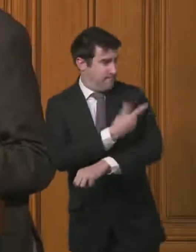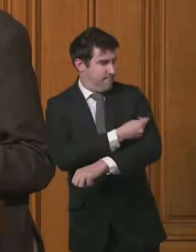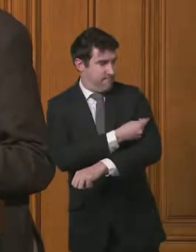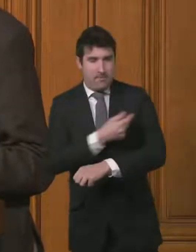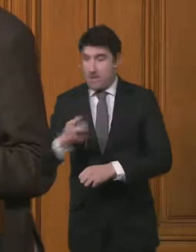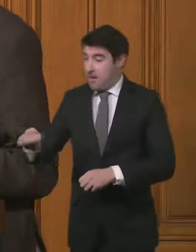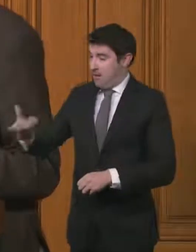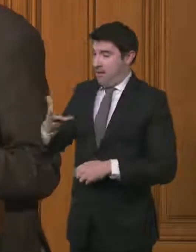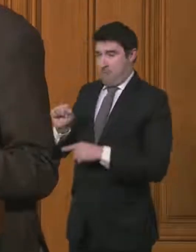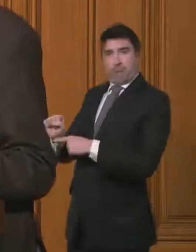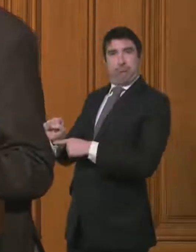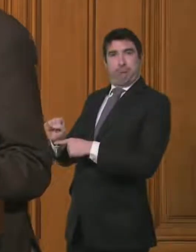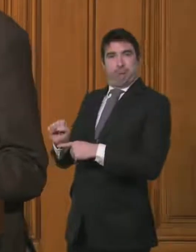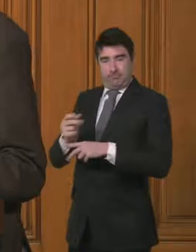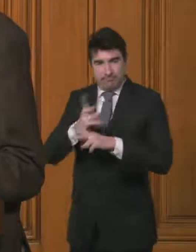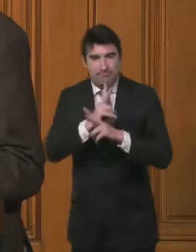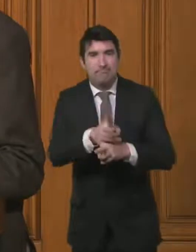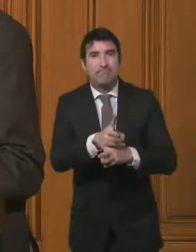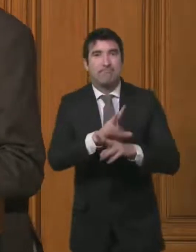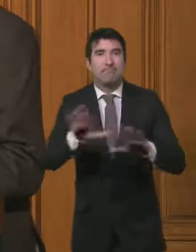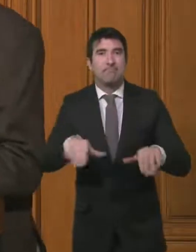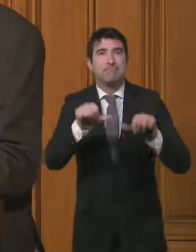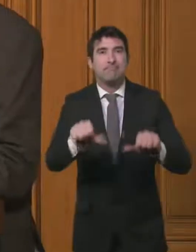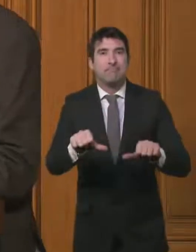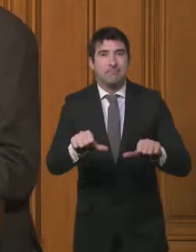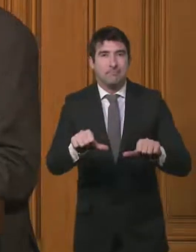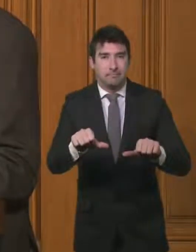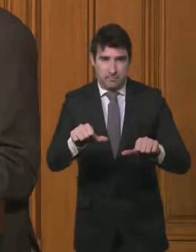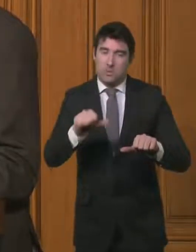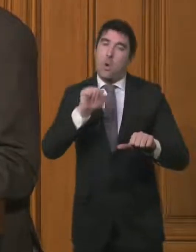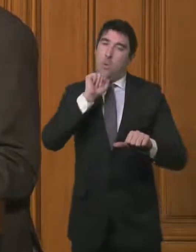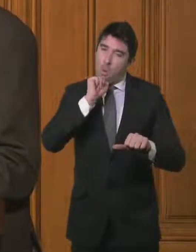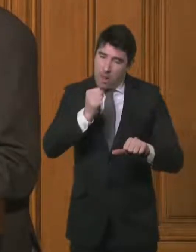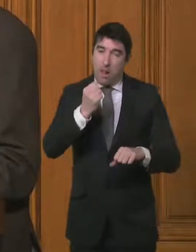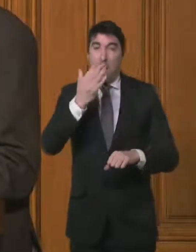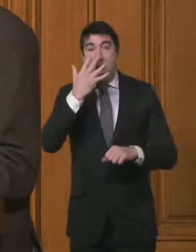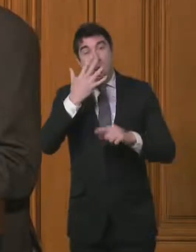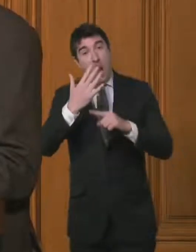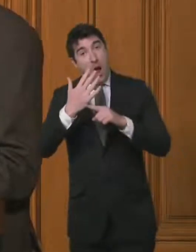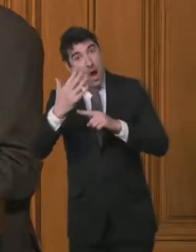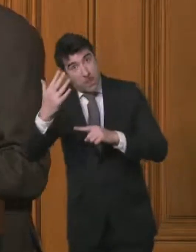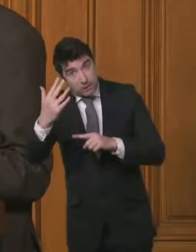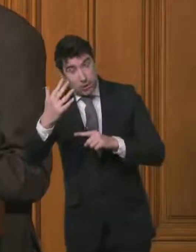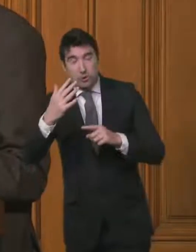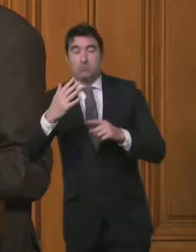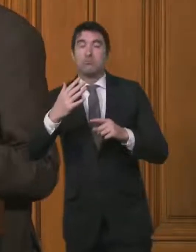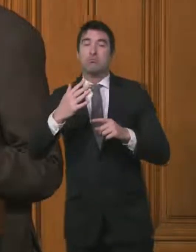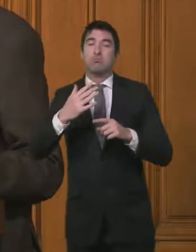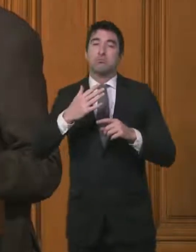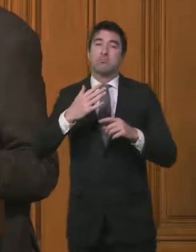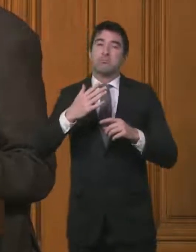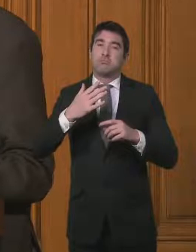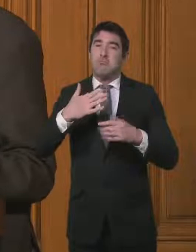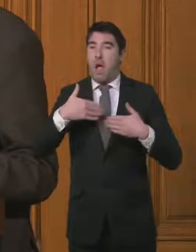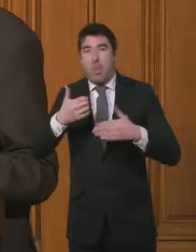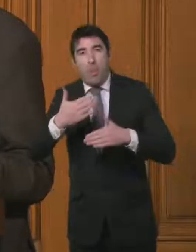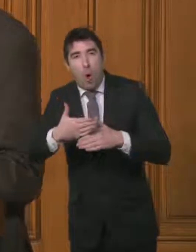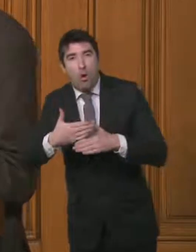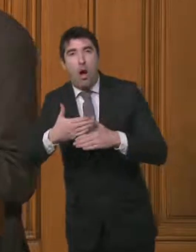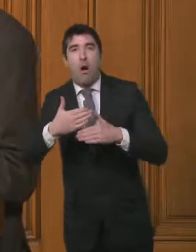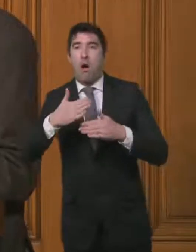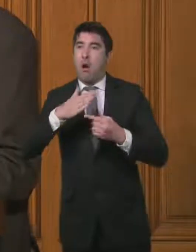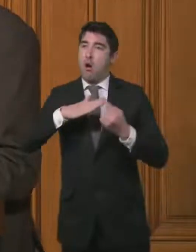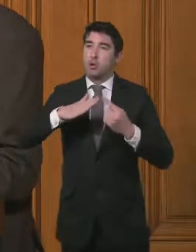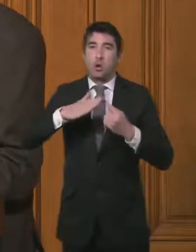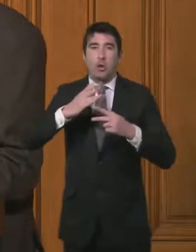immediately expand the vaccination programme to all frontline health and social care workers. And as vaccine supplies increase over the next